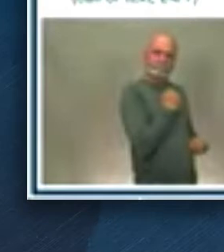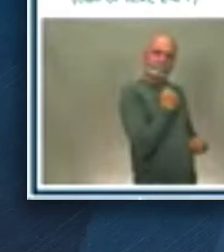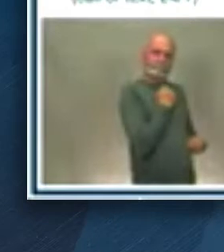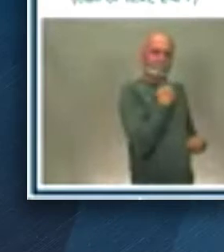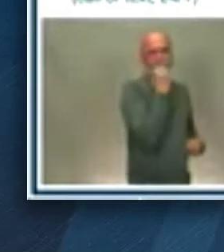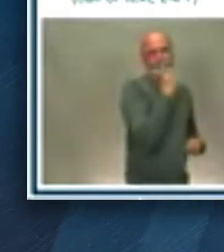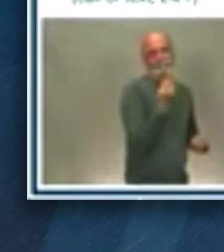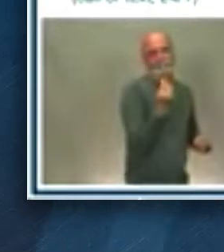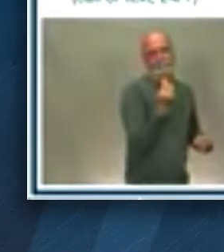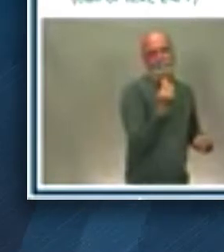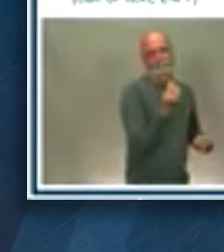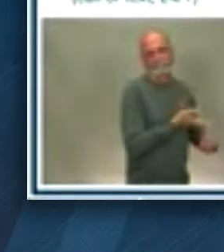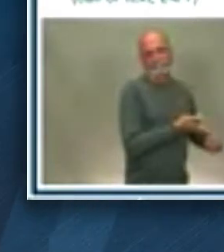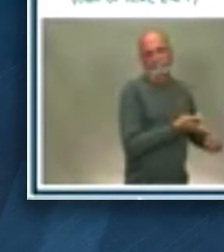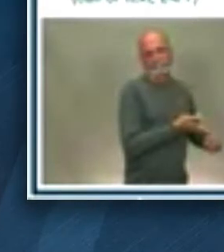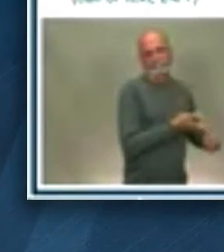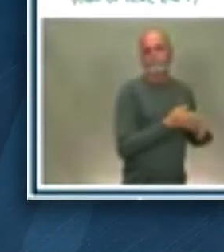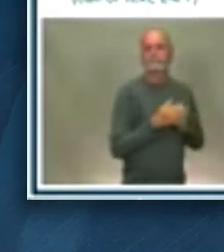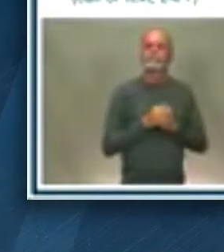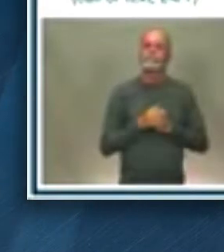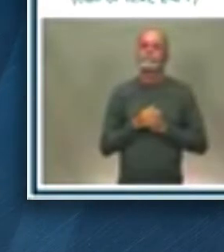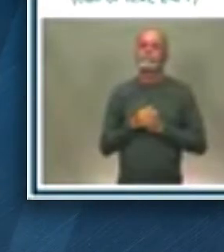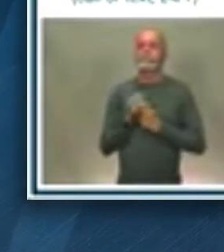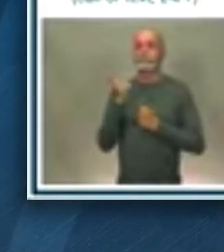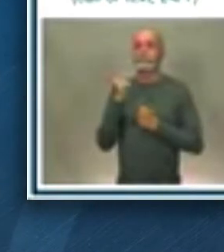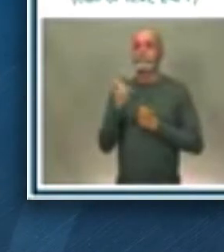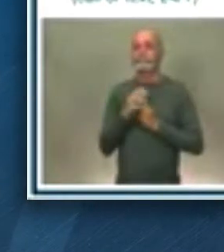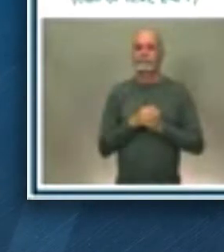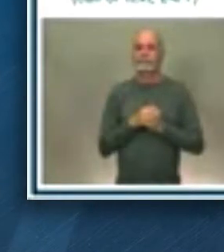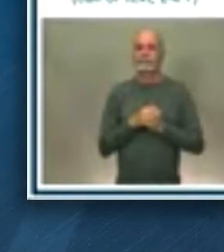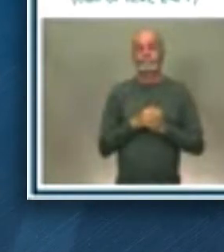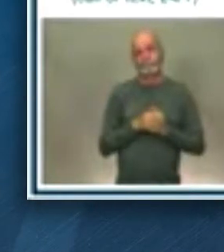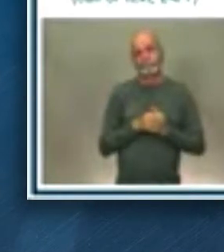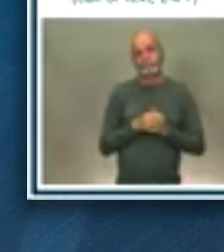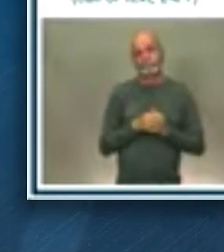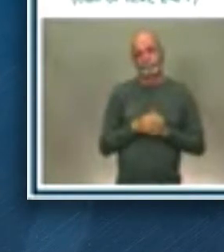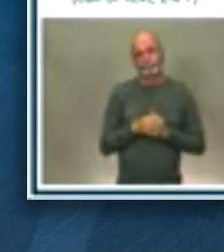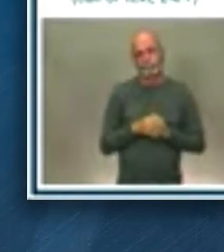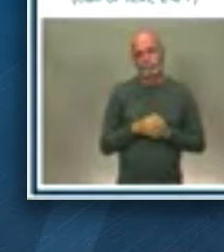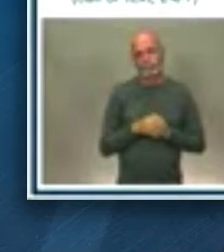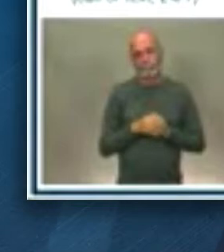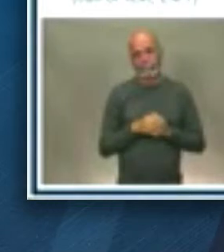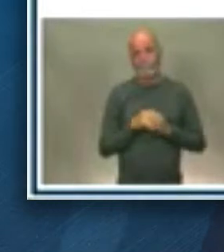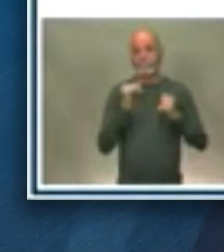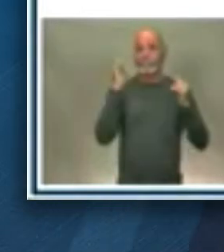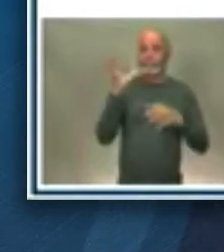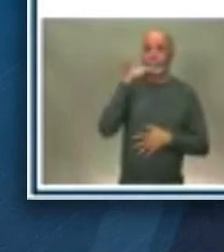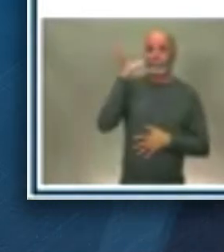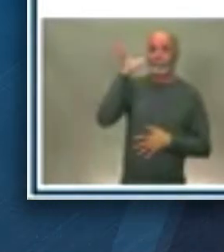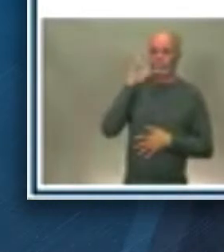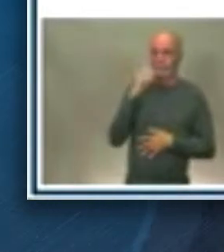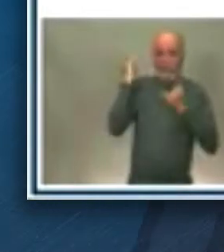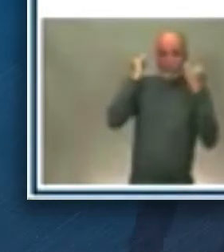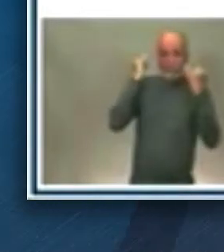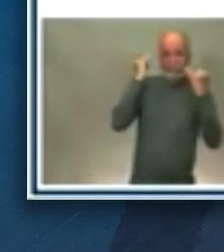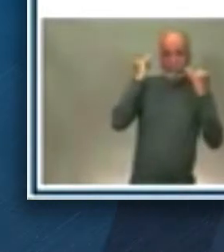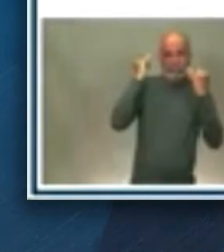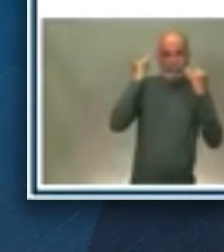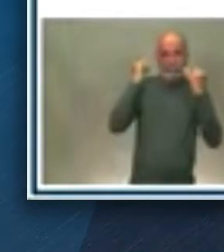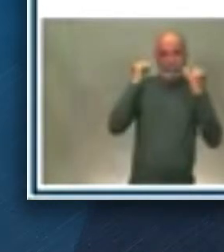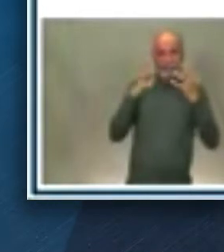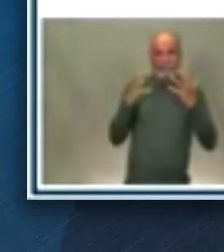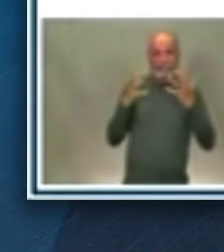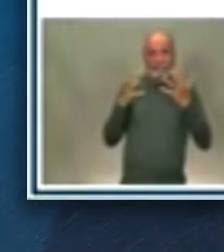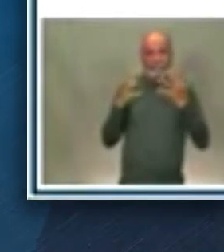And I'll take this. I mean, I think that like any reason why their parents may not want to have their children in school, I think having a conversation